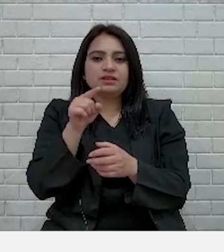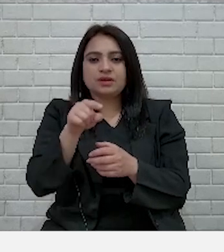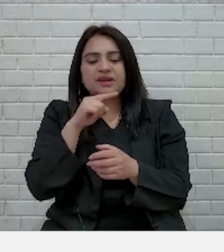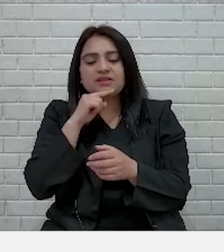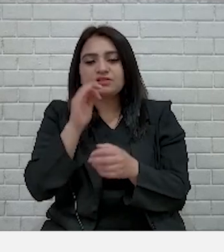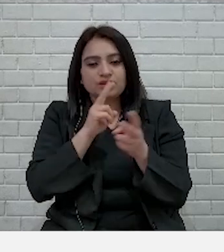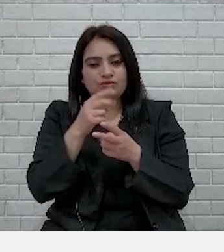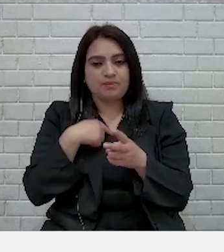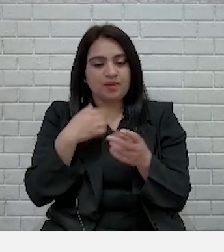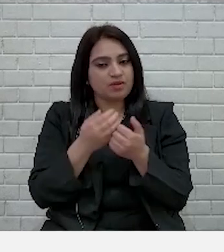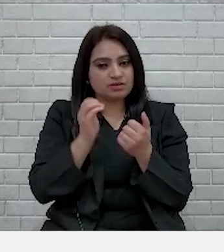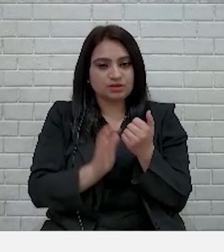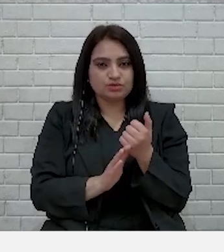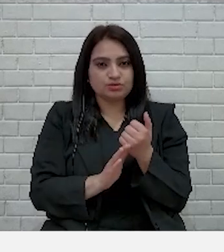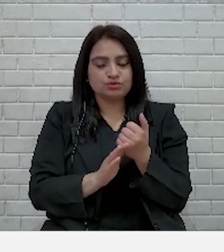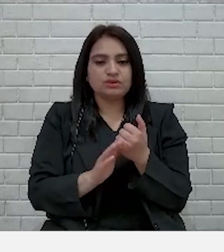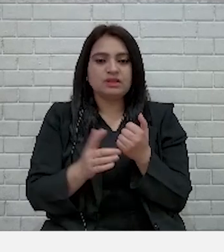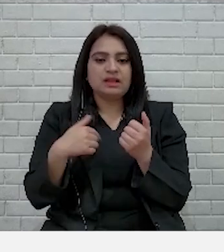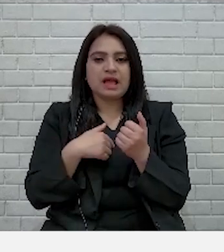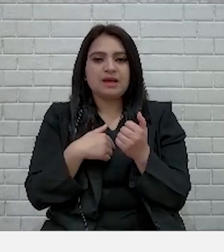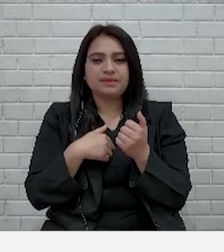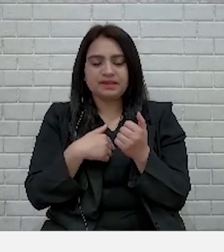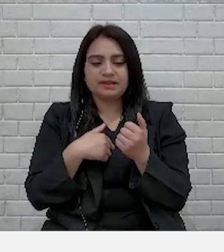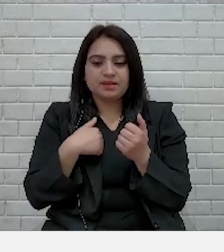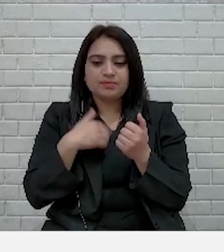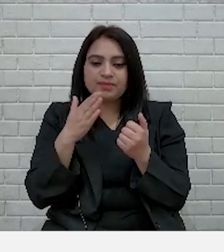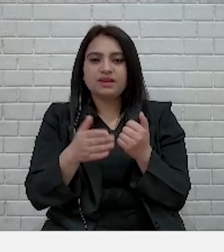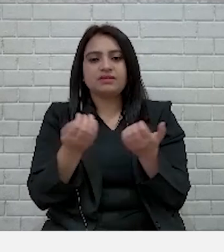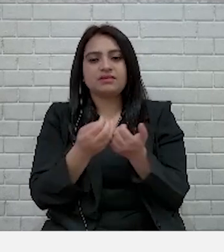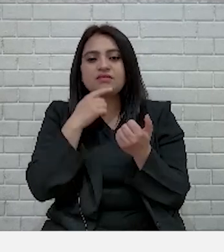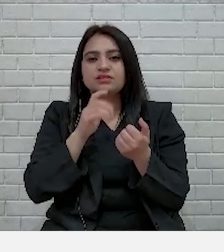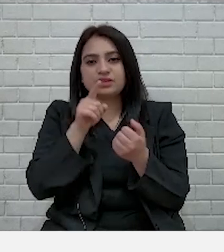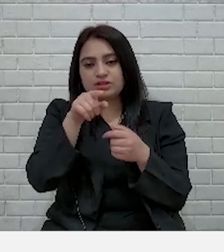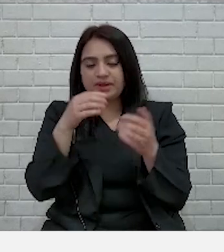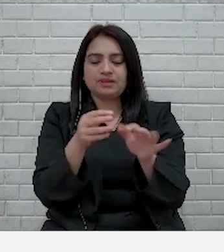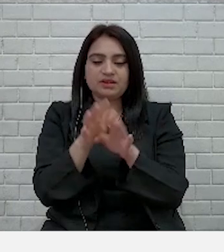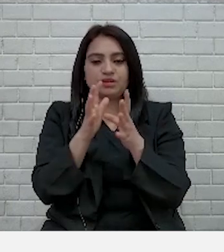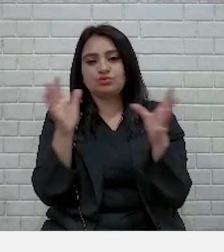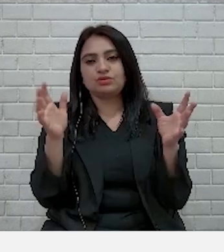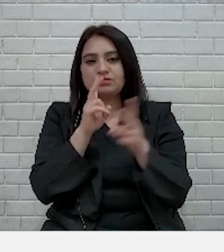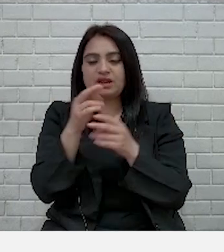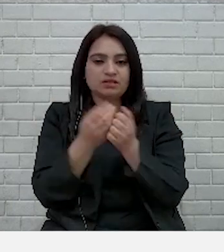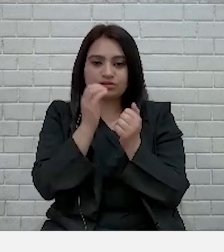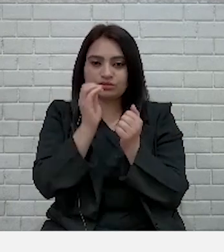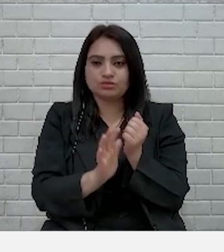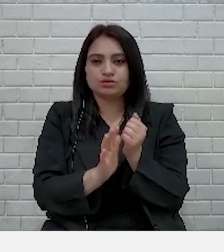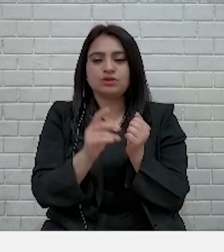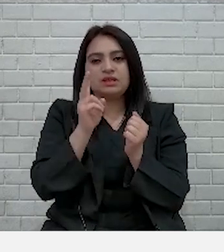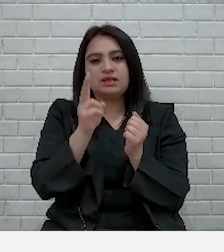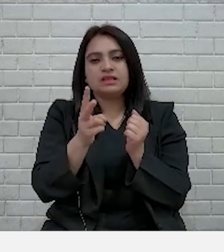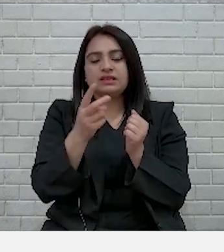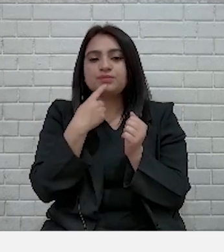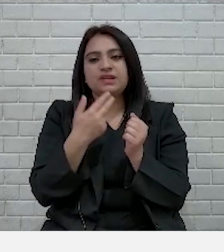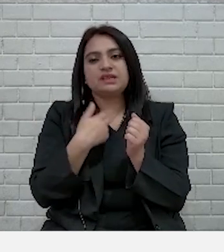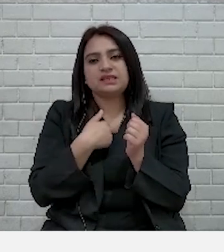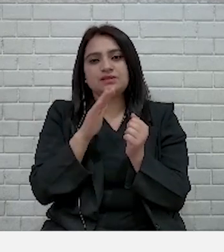cannot and together we can do great things. So today, taking this opportunity, standing in front of you, I would invite you to be a